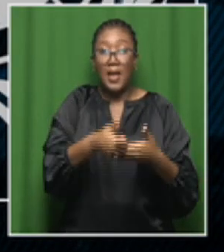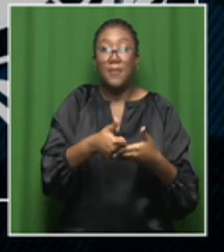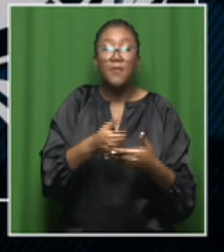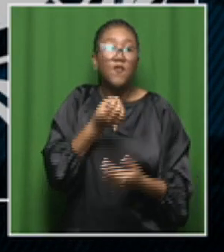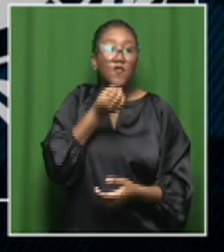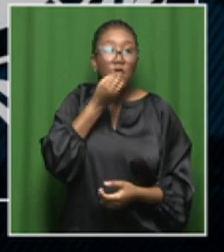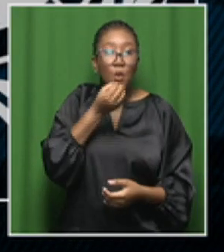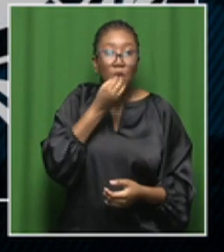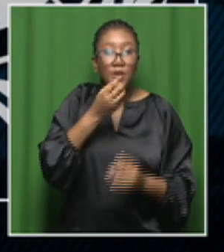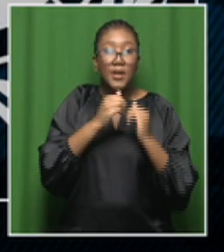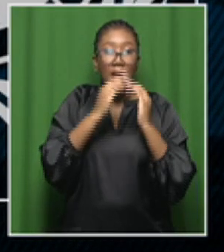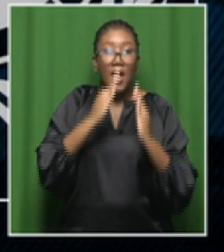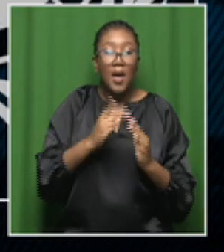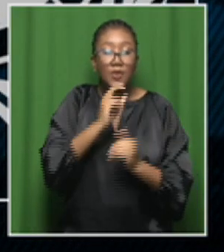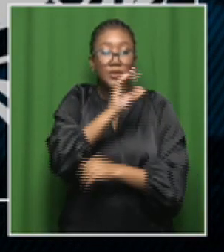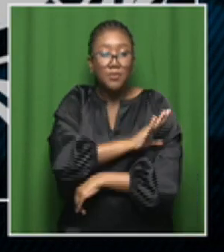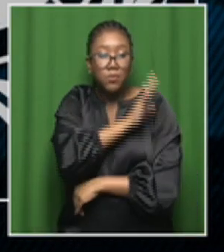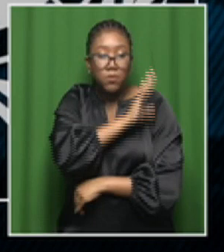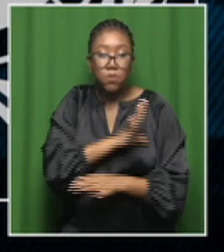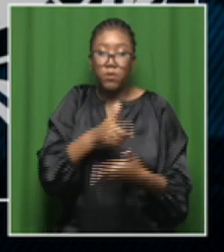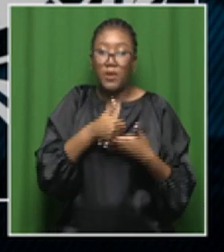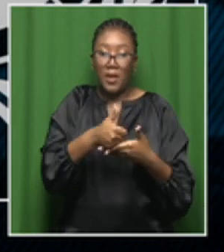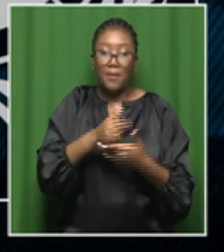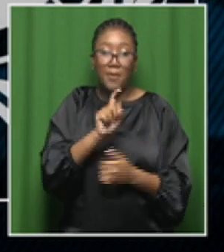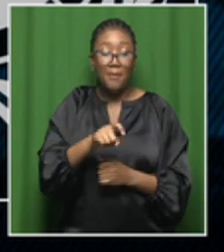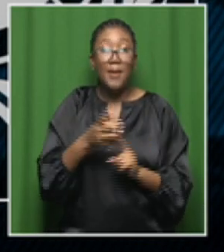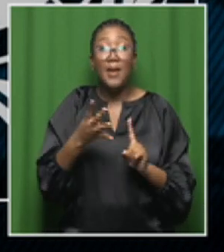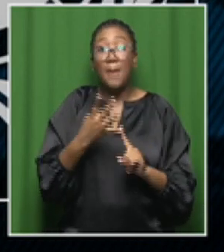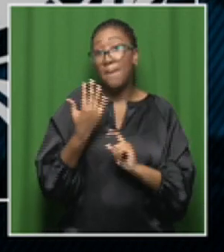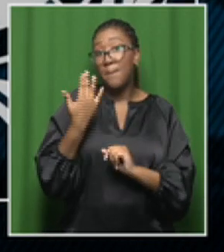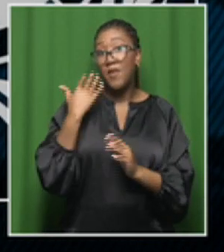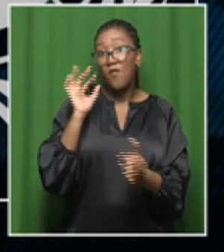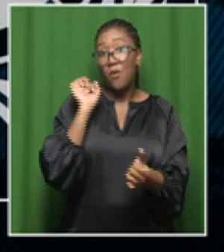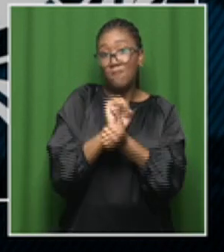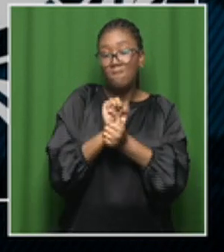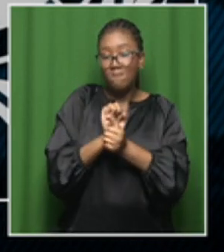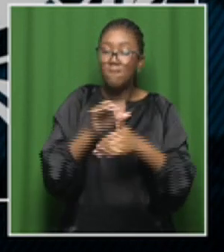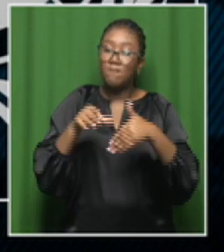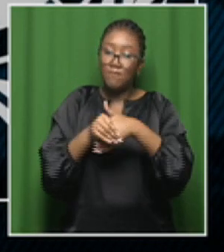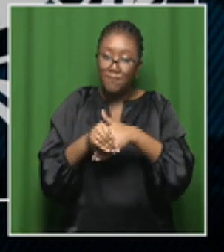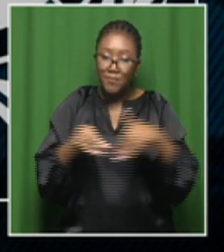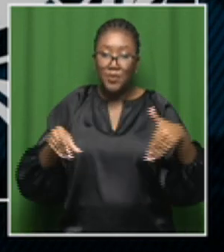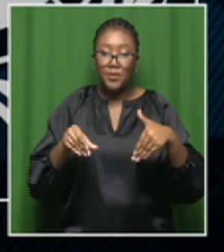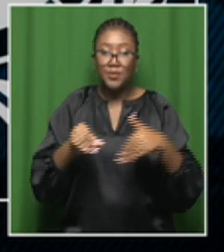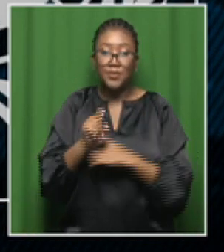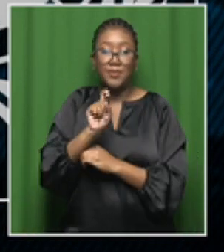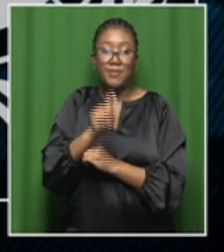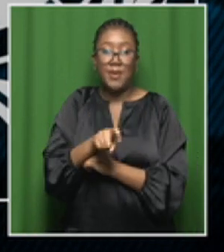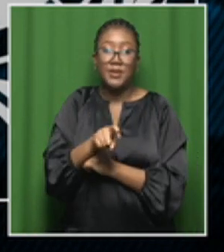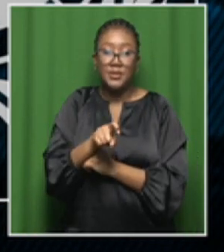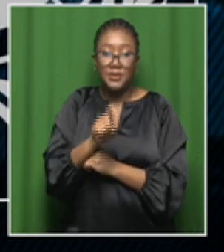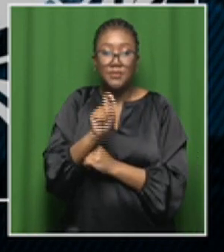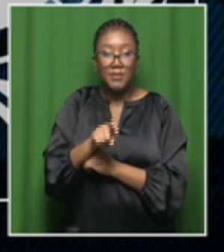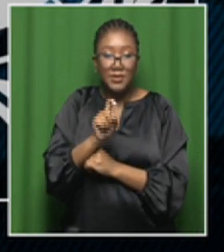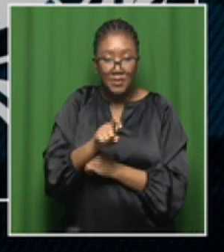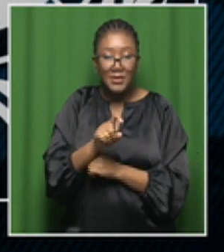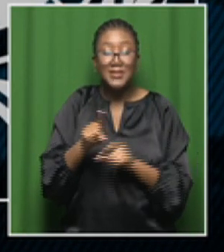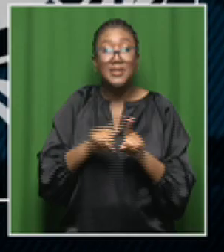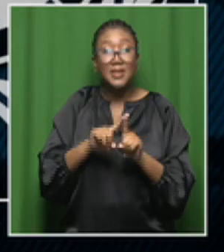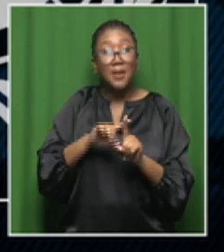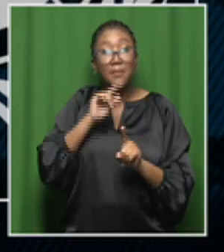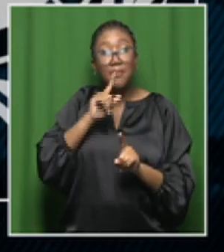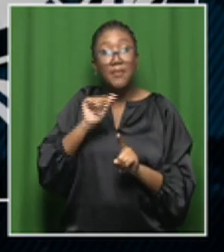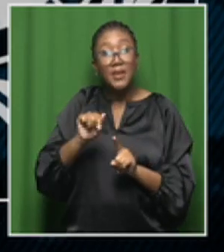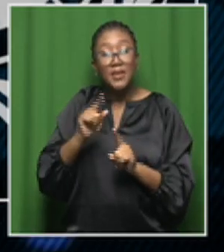of those arbitrarily detained, and that member states ensure that humanitarian operations are well funded amid an